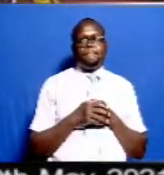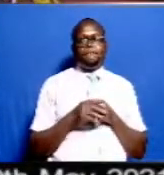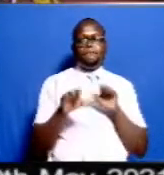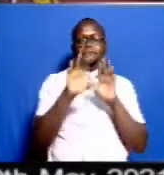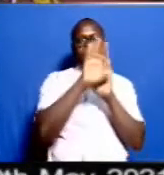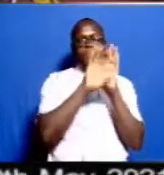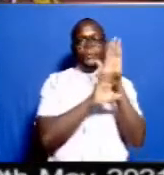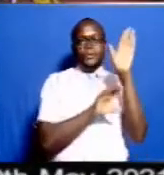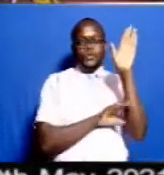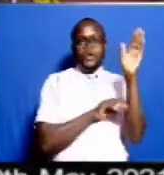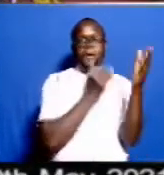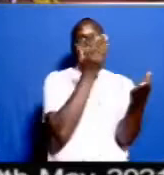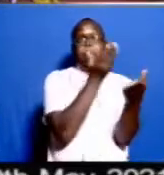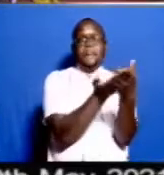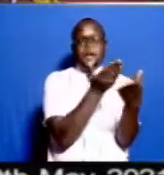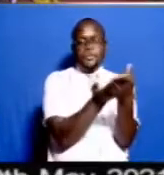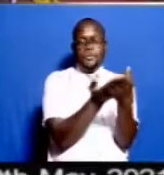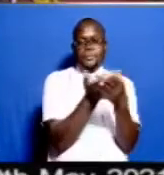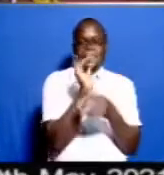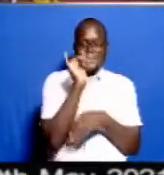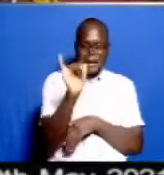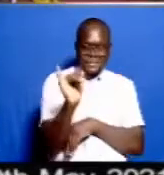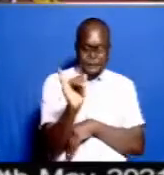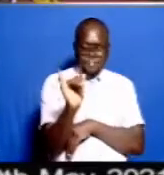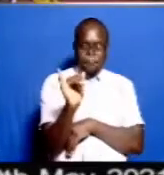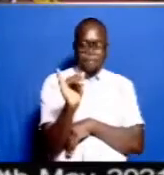constitutional petitions that were